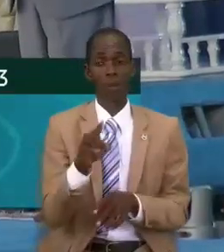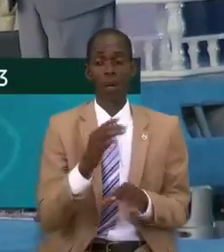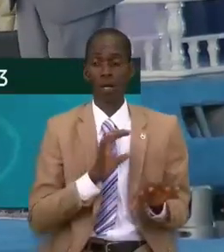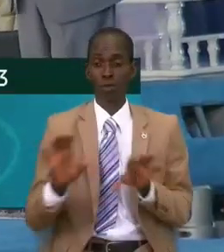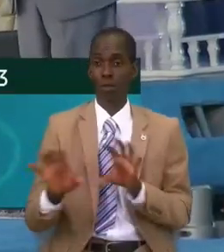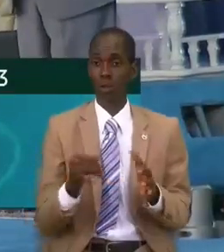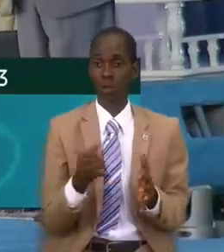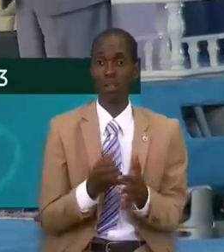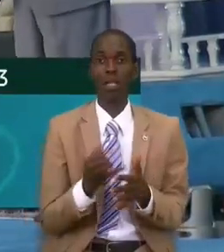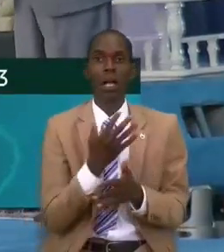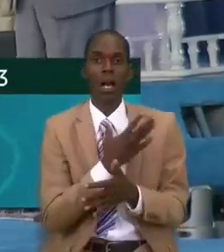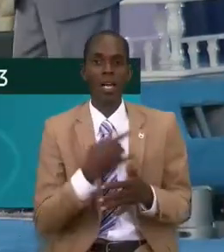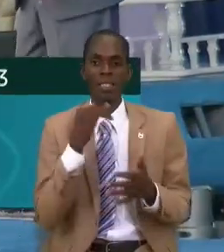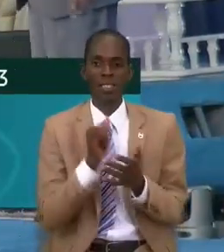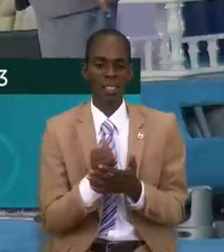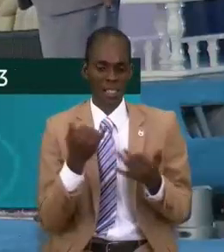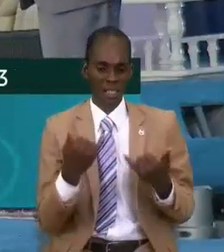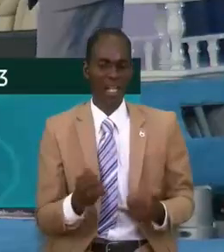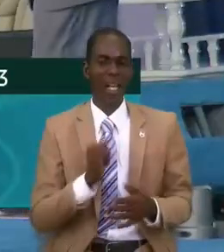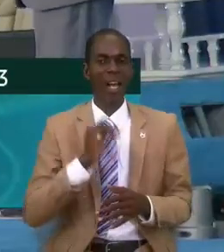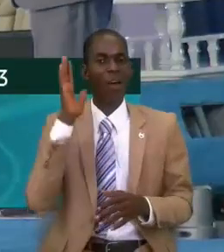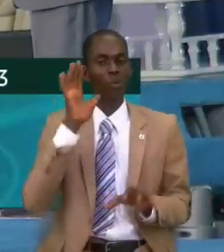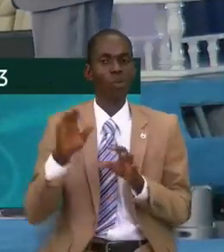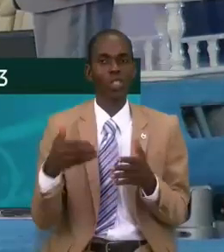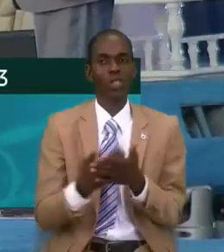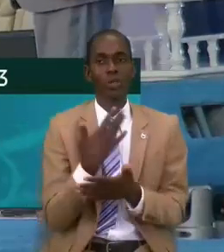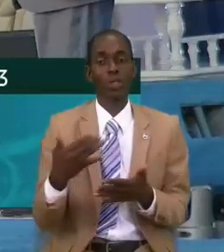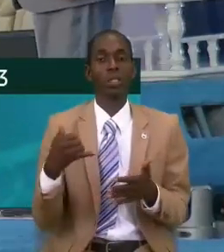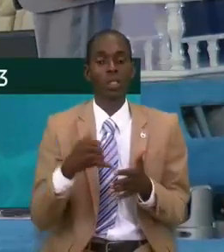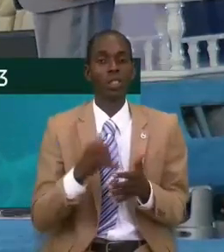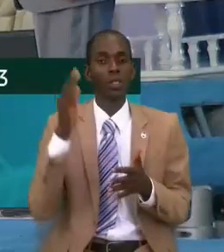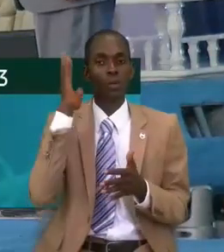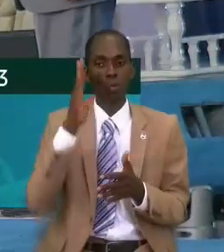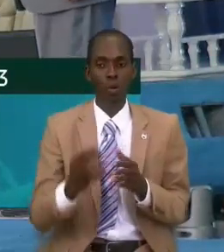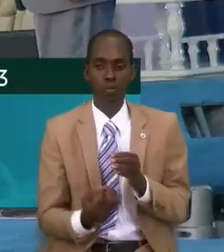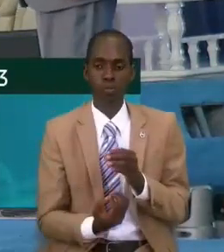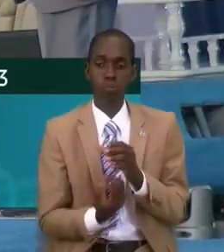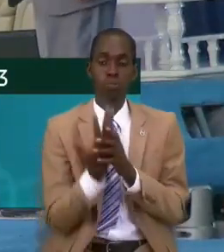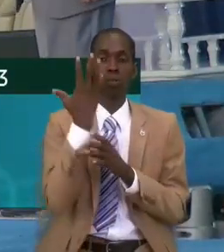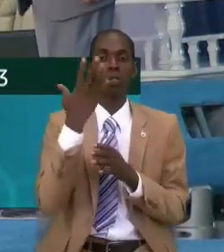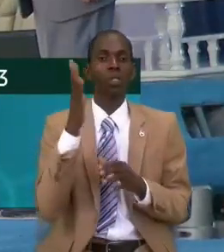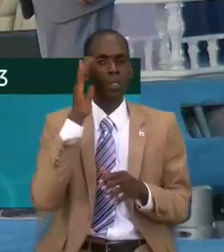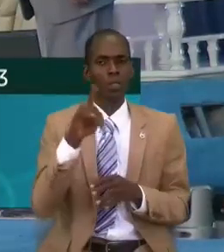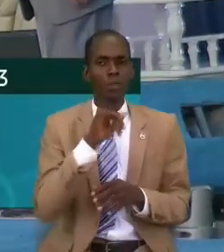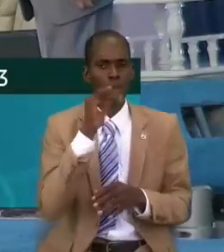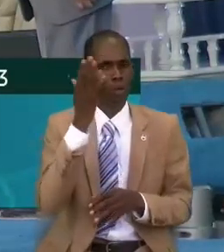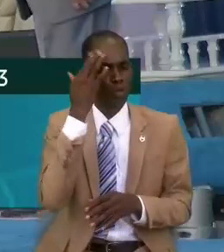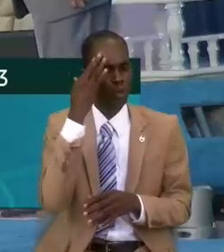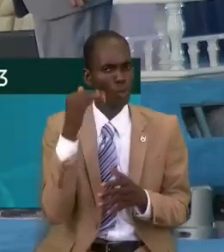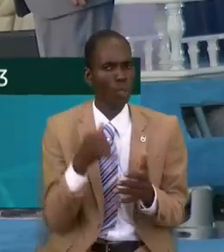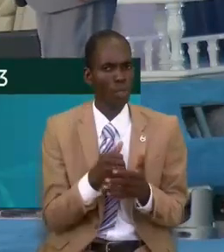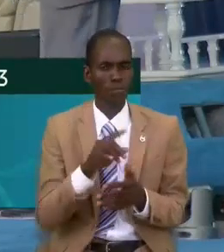shall spring forth. Shall ye not know it? That's a question for you. Shall ye not know